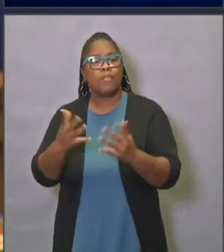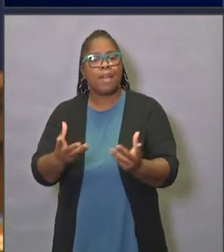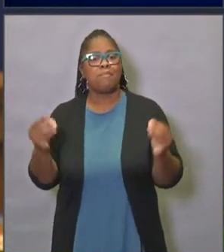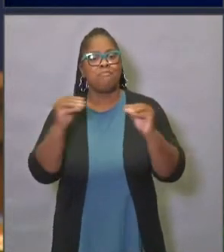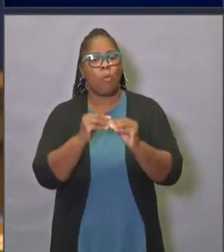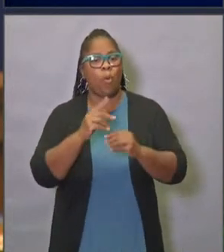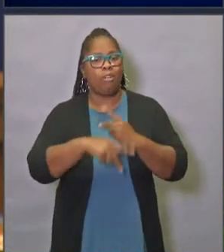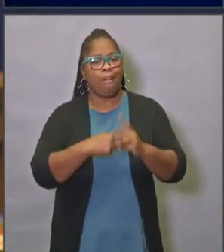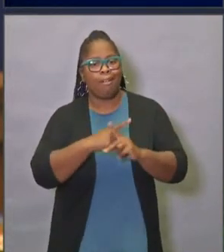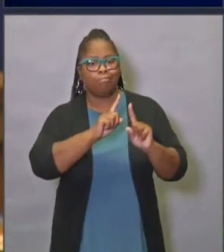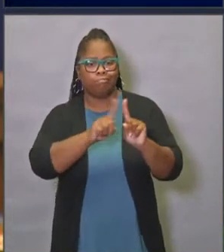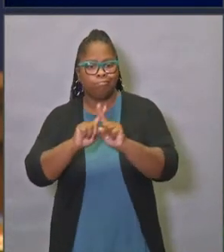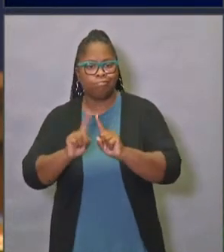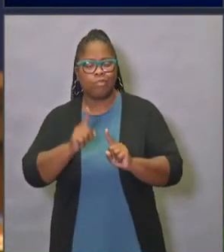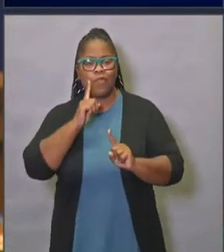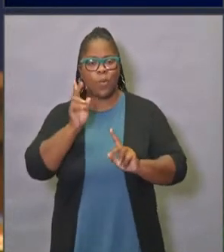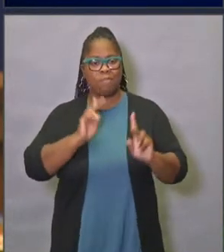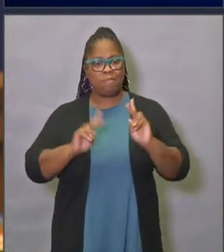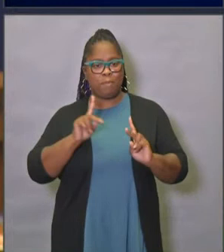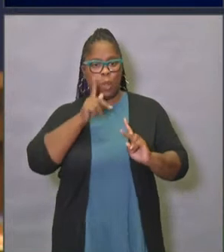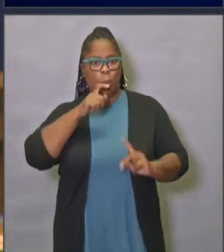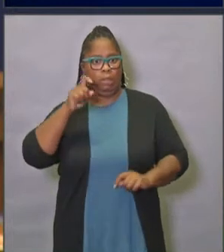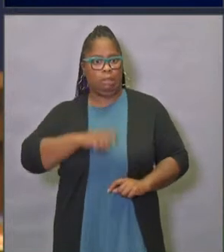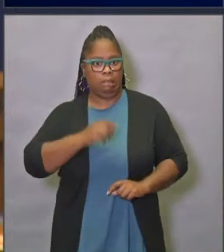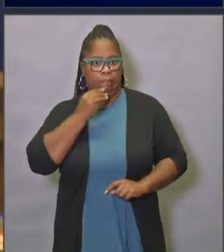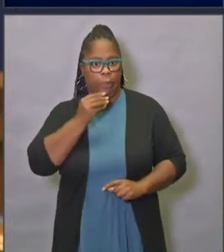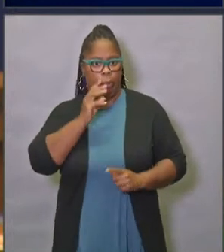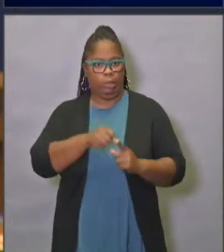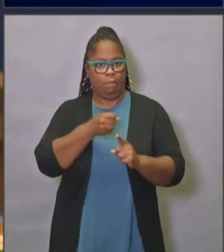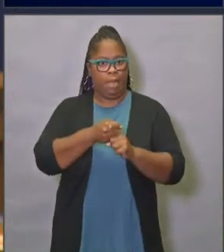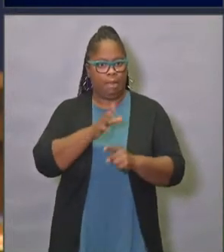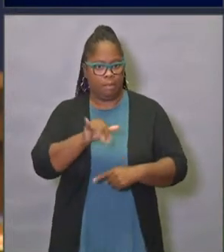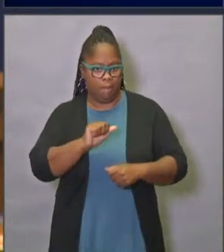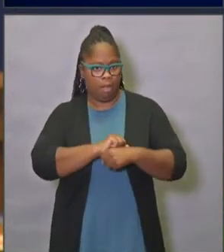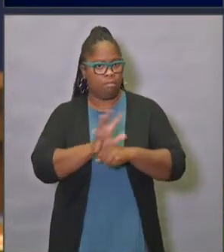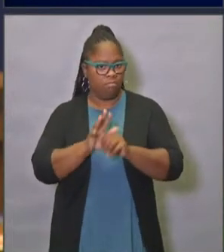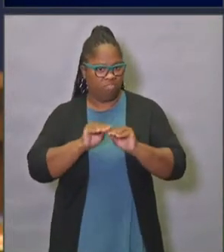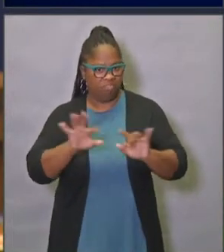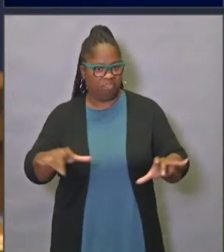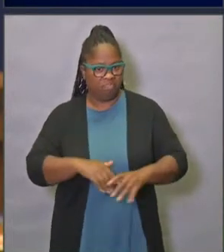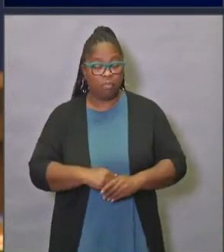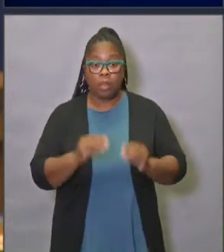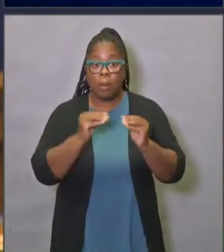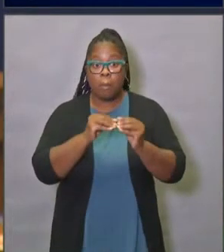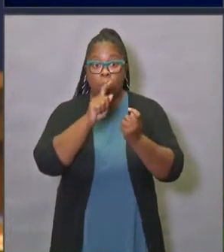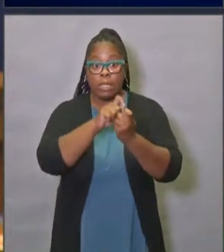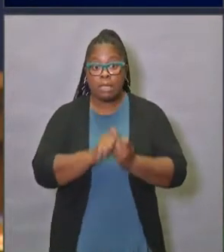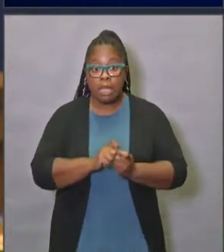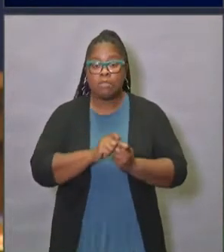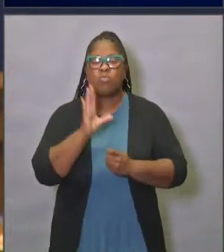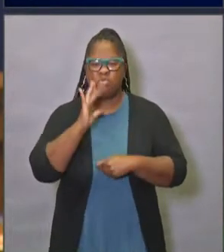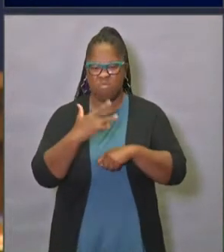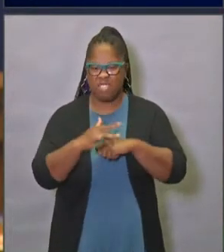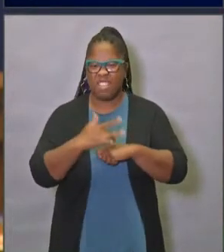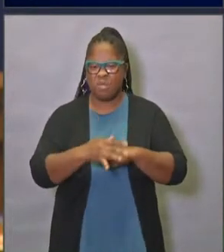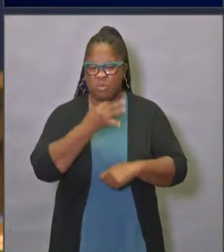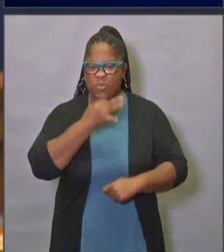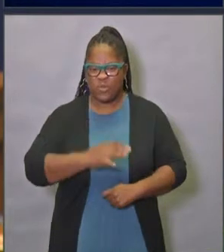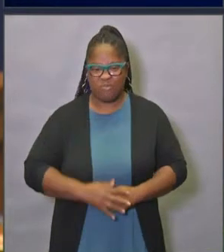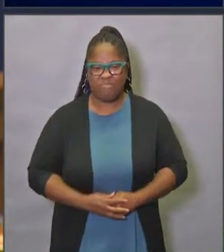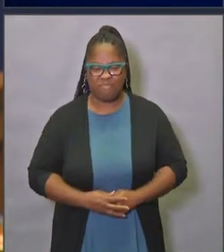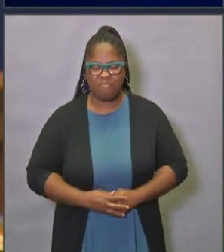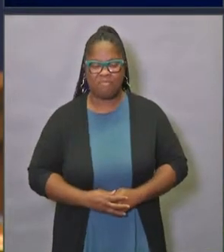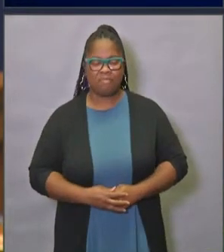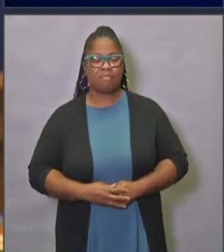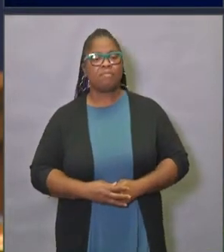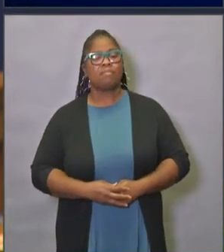food assistance to people in need affected by the pandemic. Details on the program will be available soon.